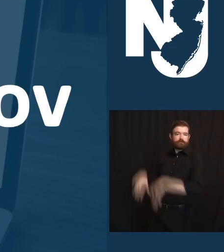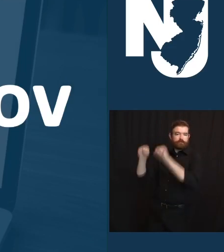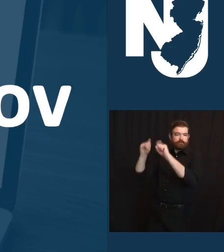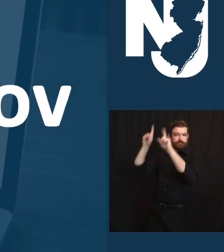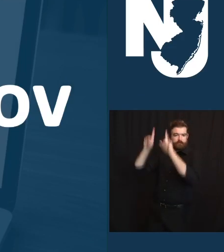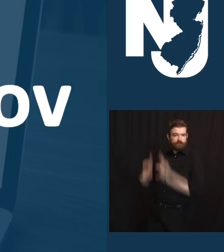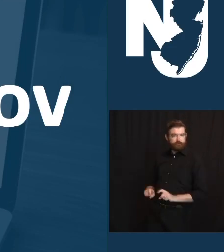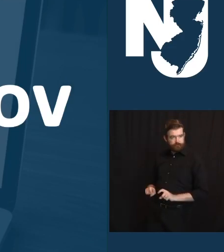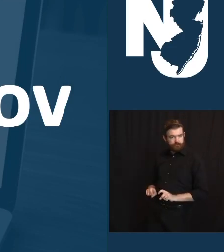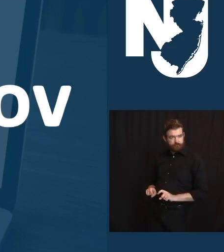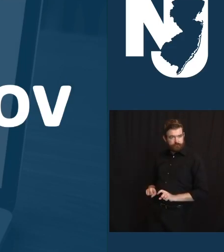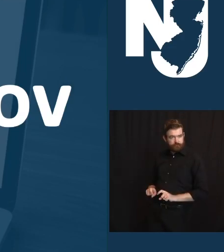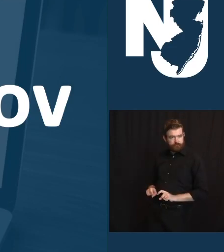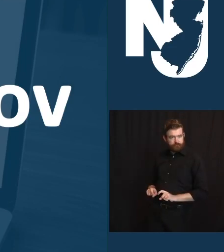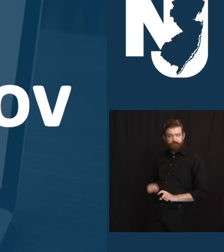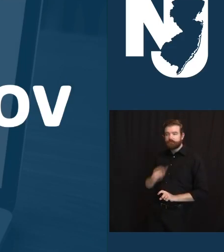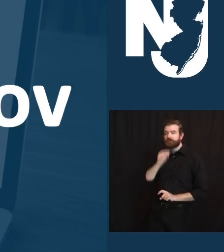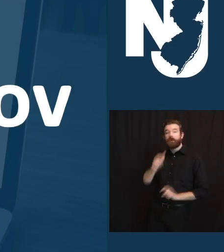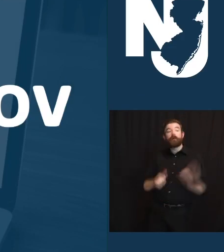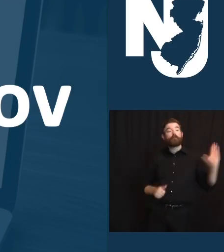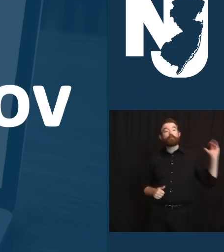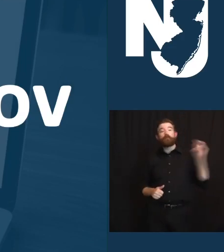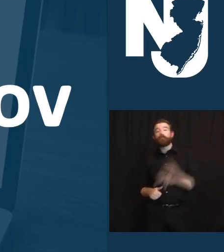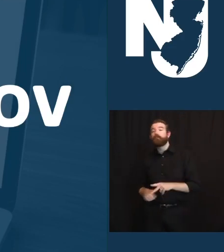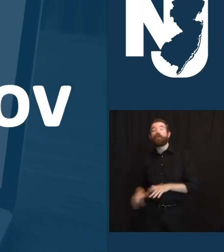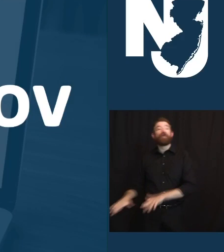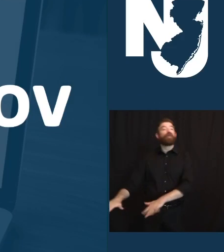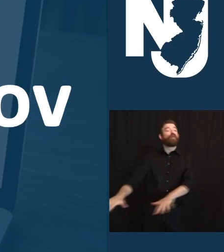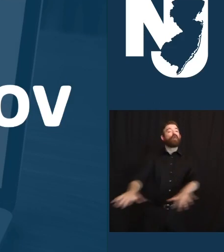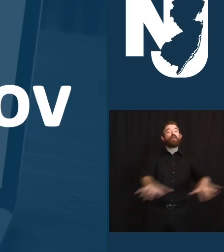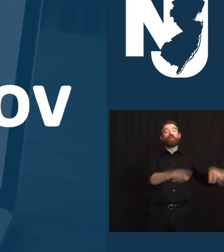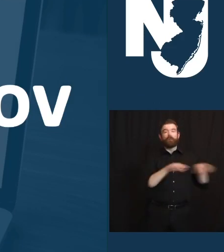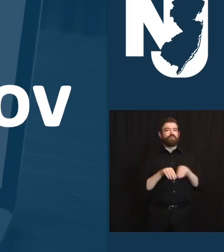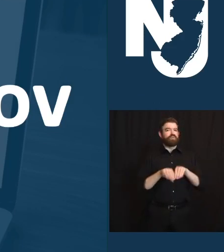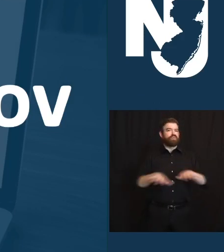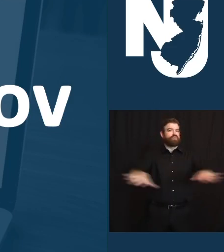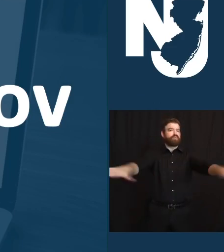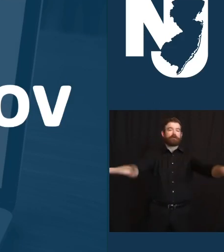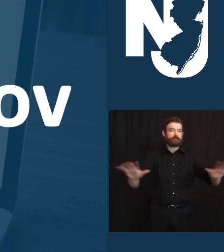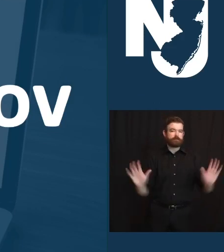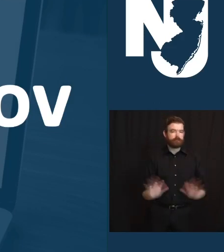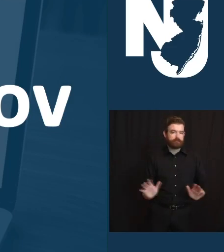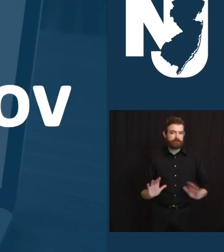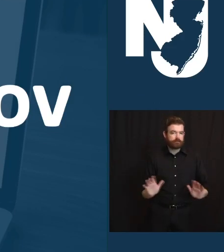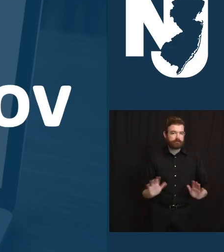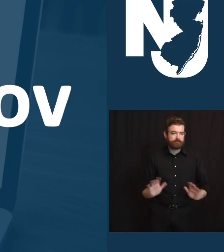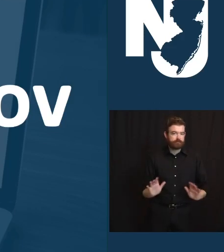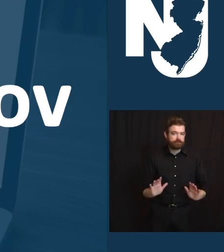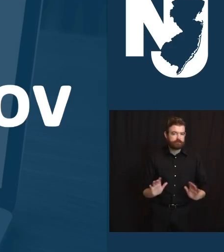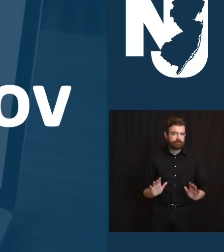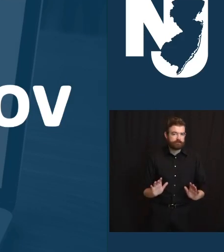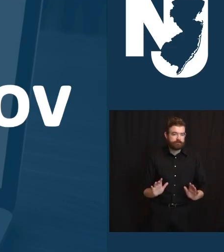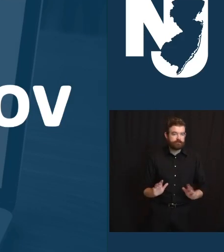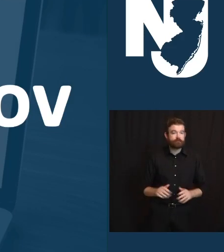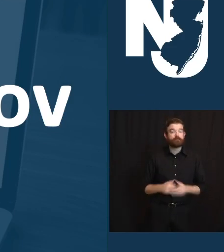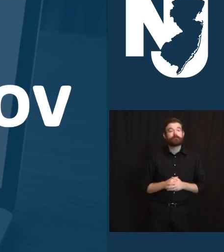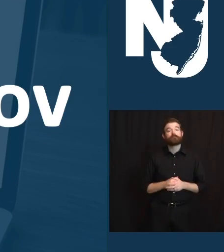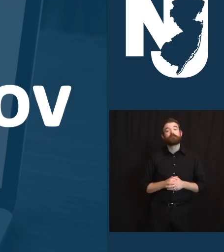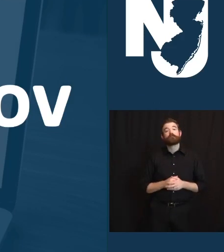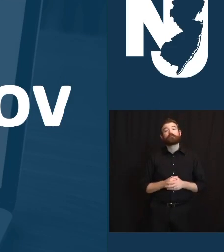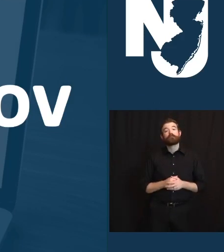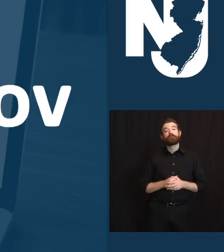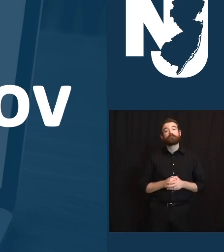this virus. We are going to be announcing more deaths from the COVID-19 in a few